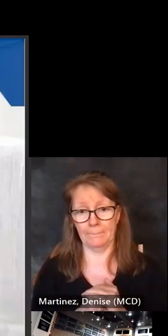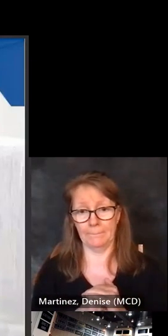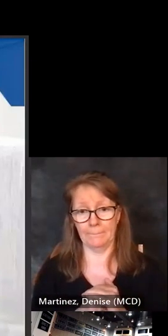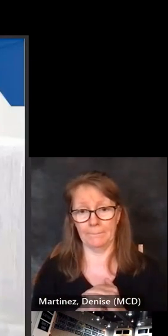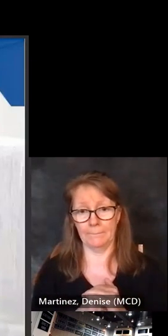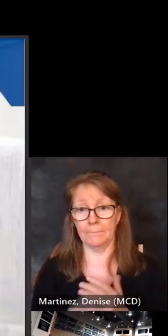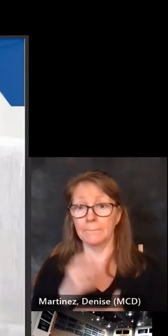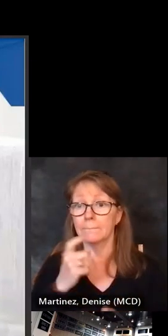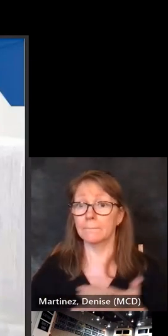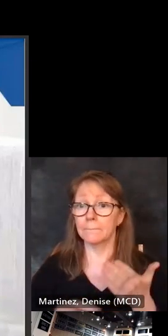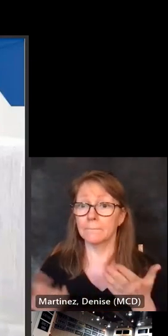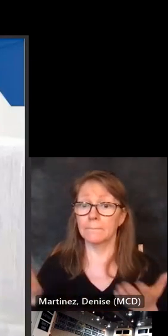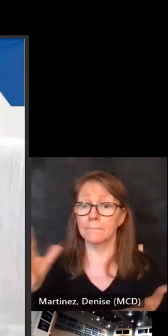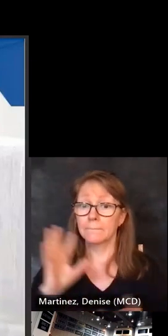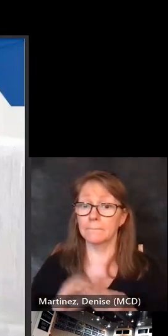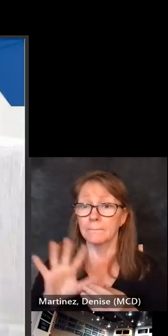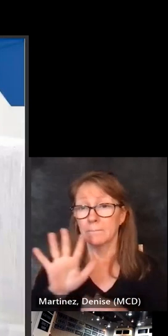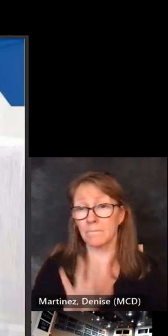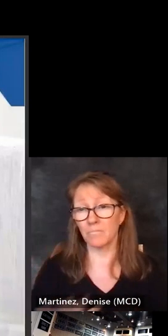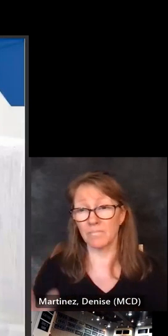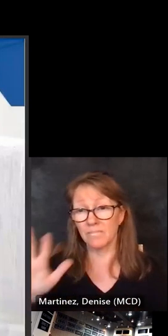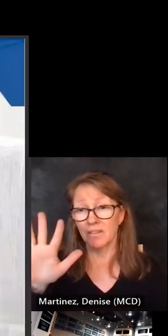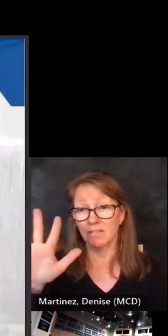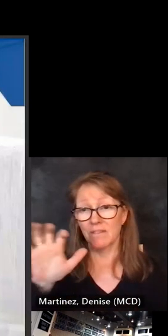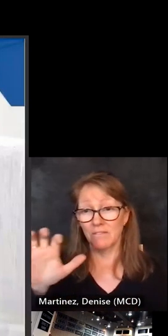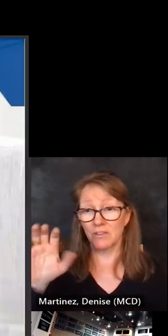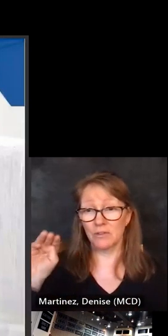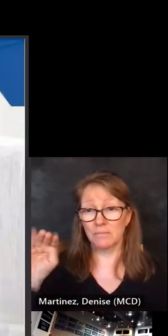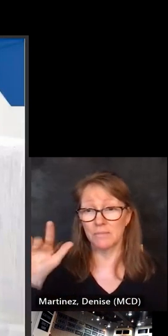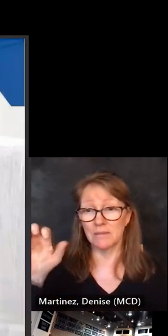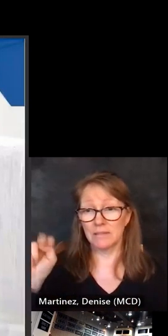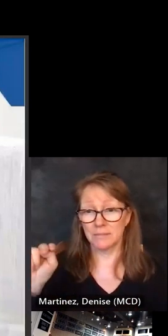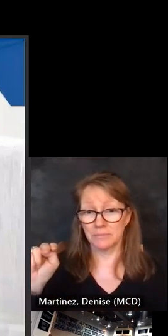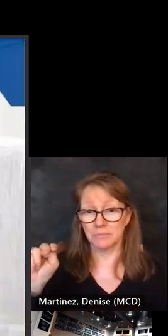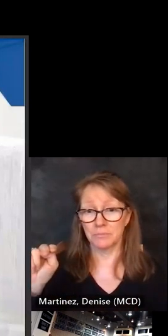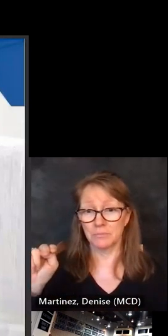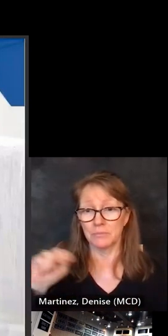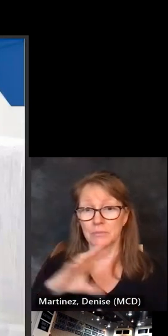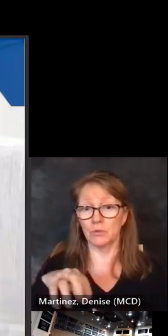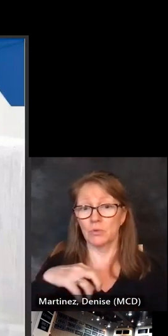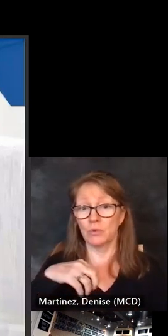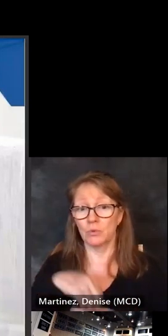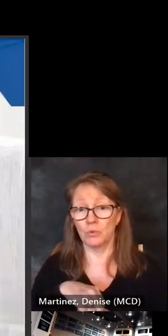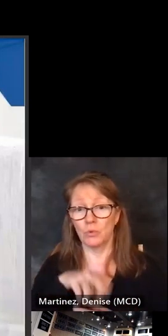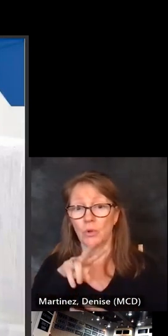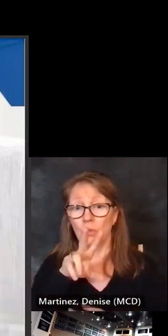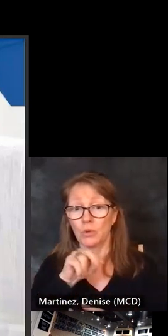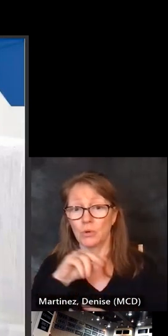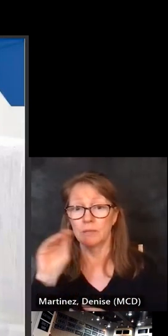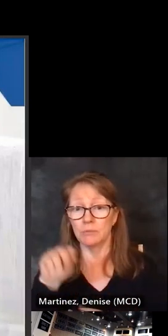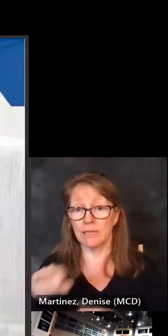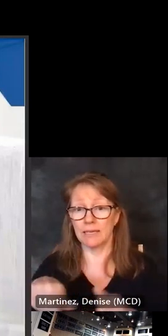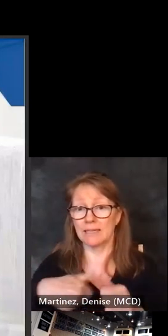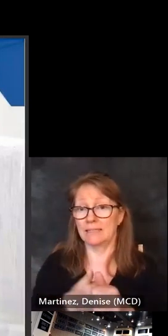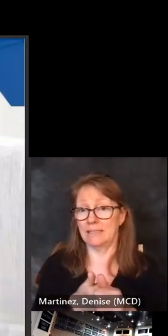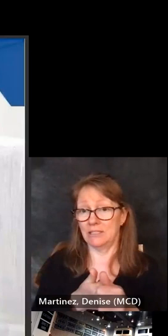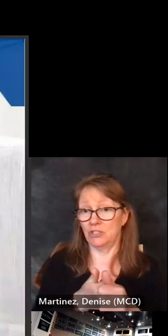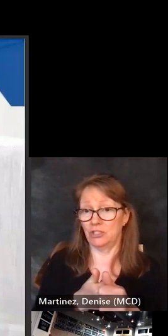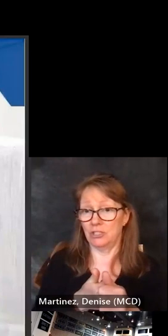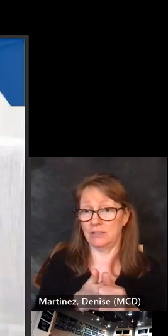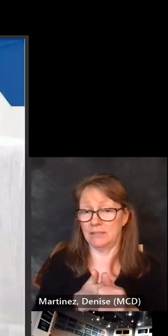of around $500 million, which includes 30% contingency and